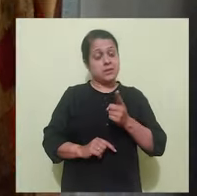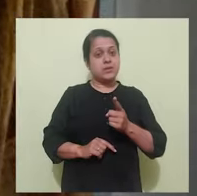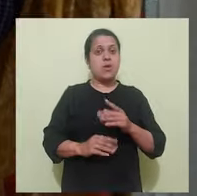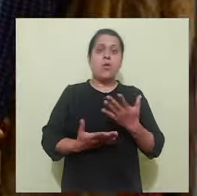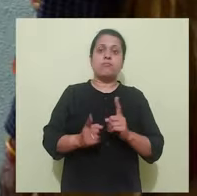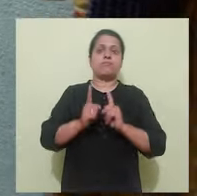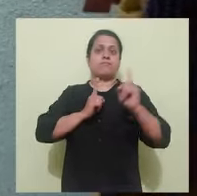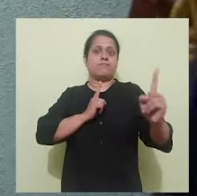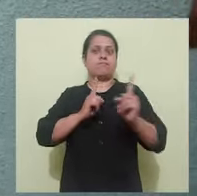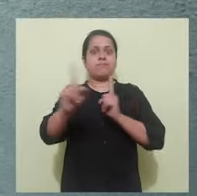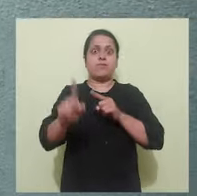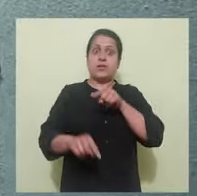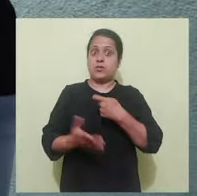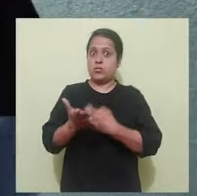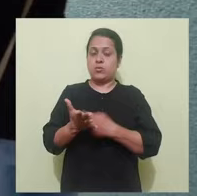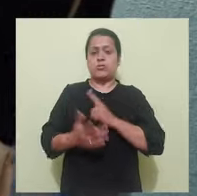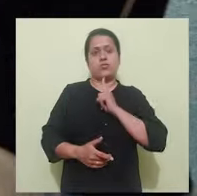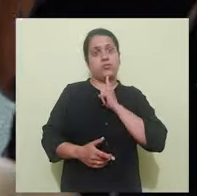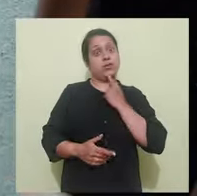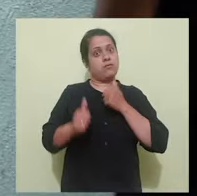the election process.